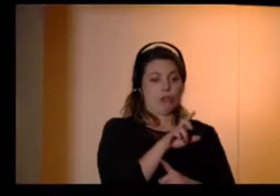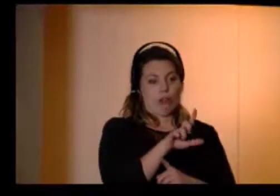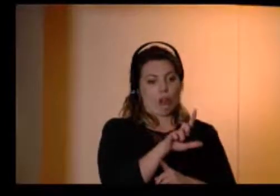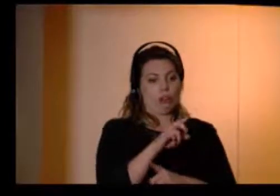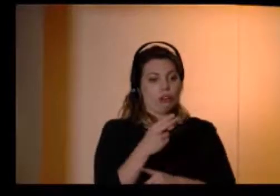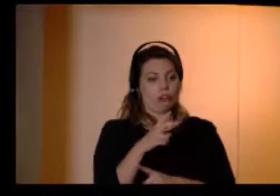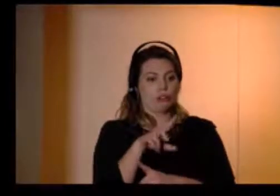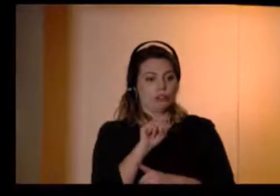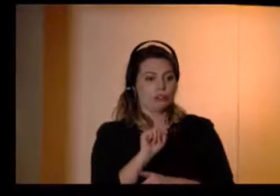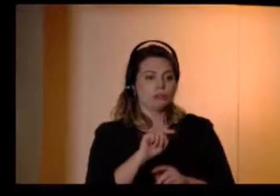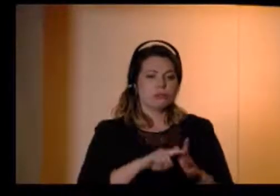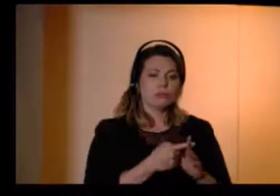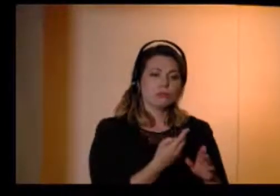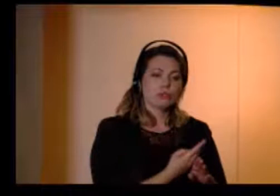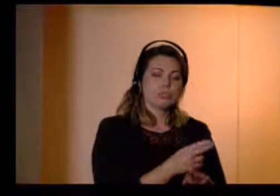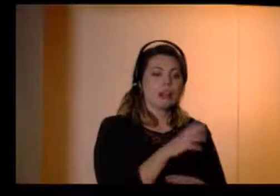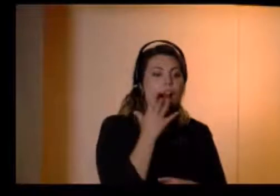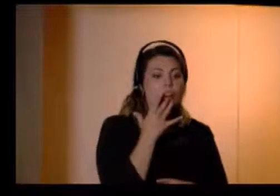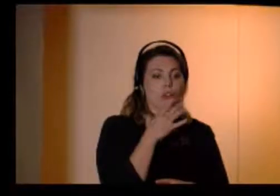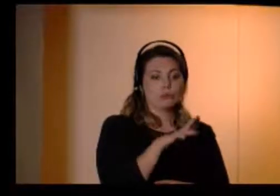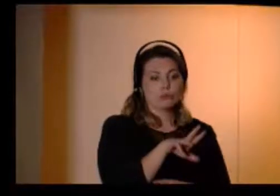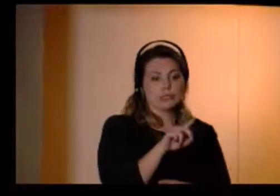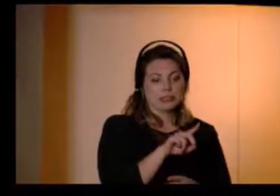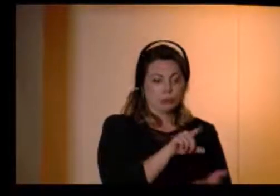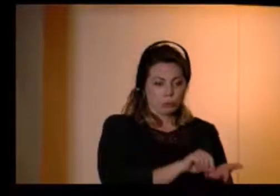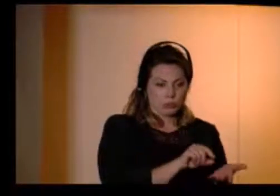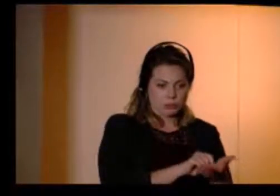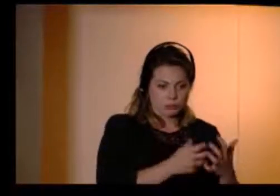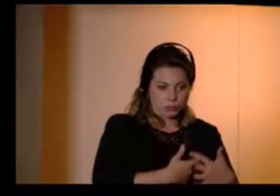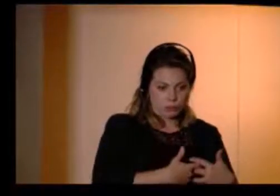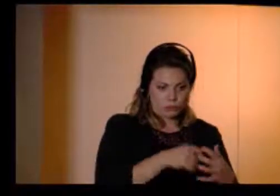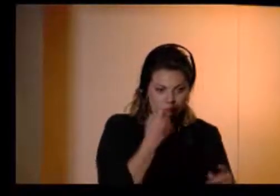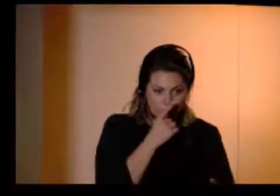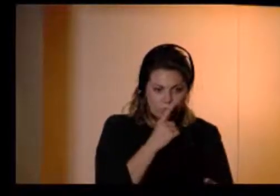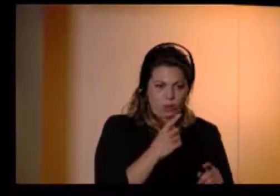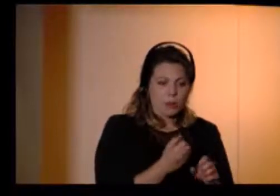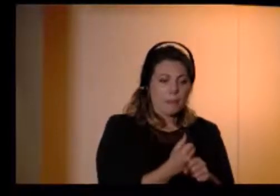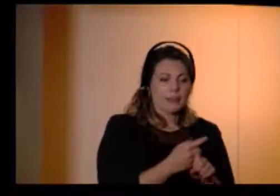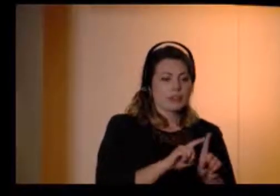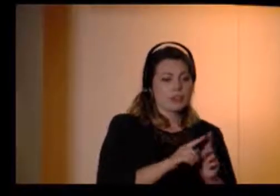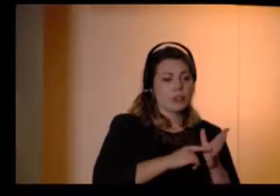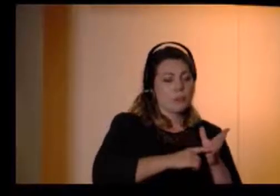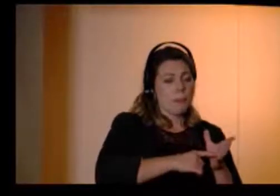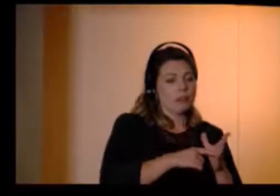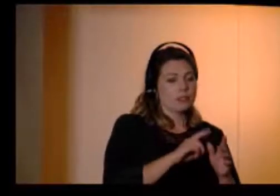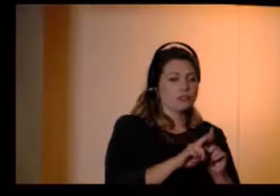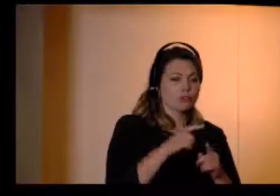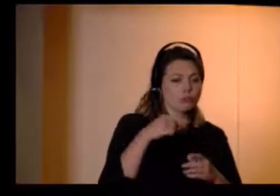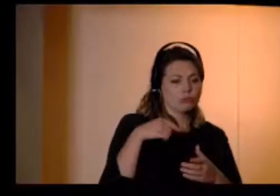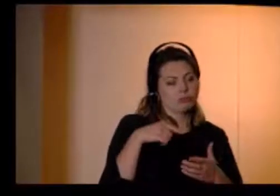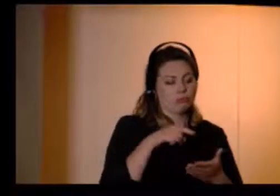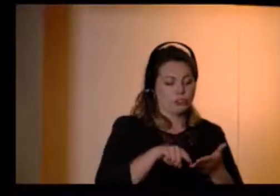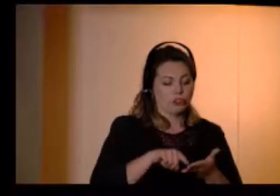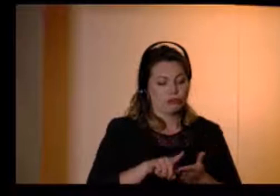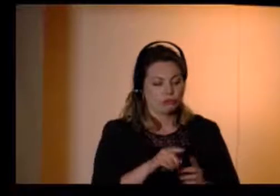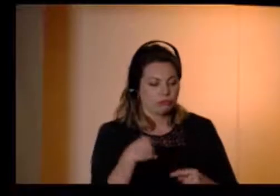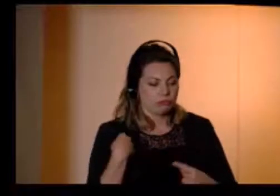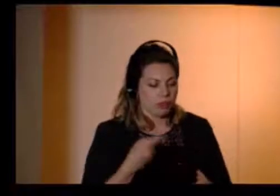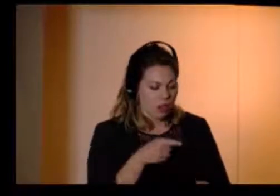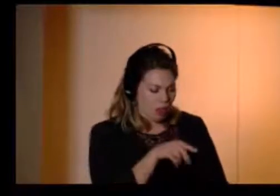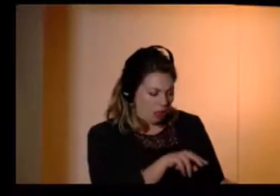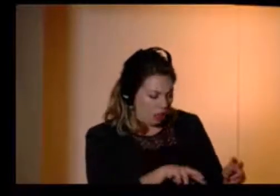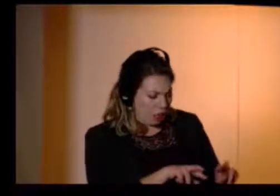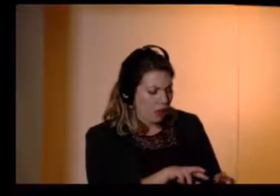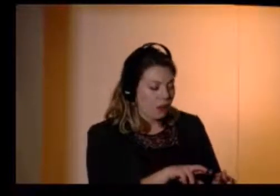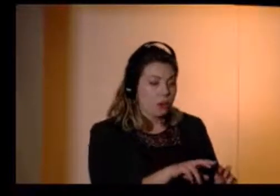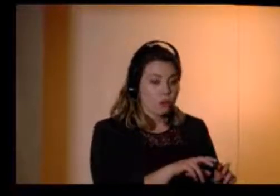3D printer to create these models that researchers had been looking at on a 2D screen with or